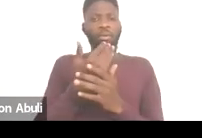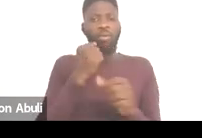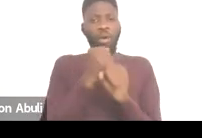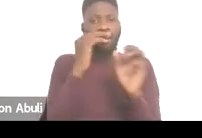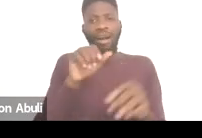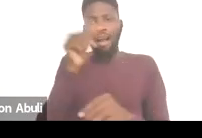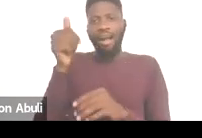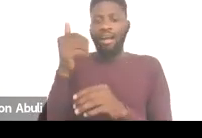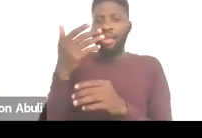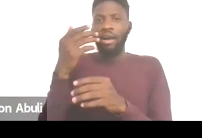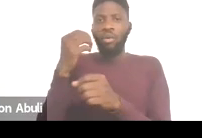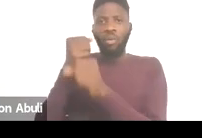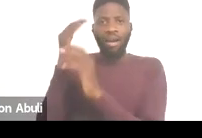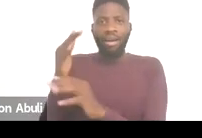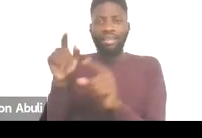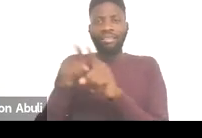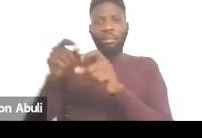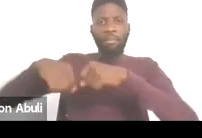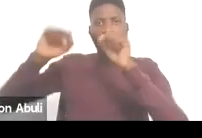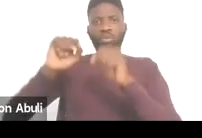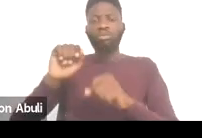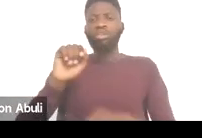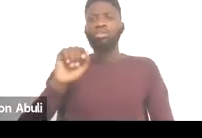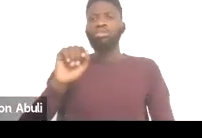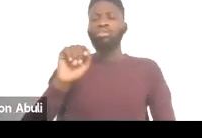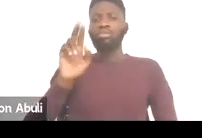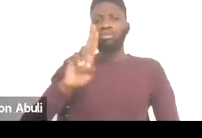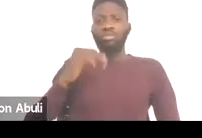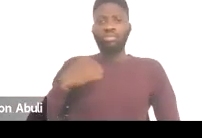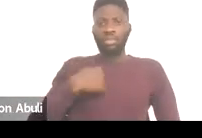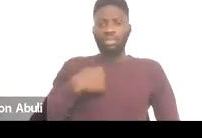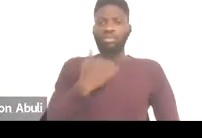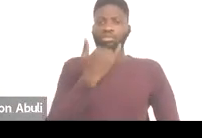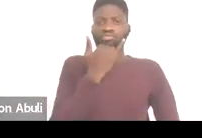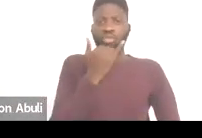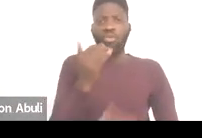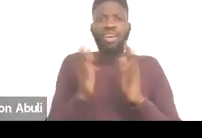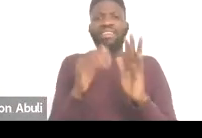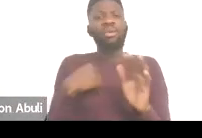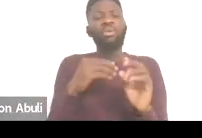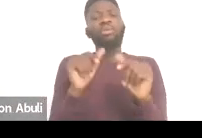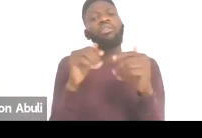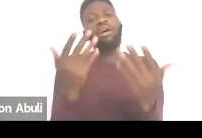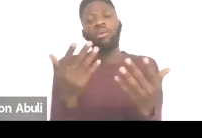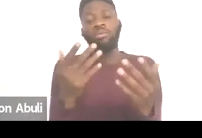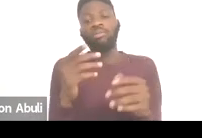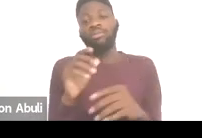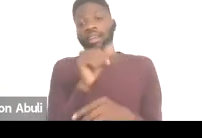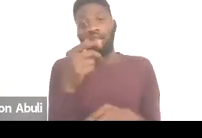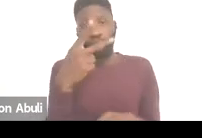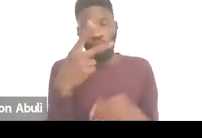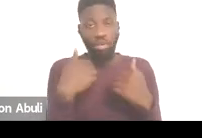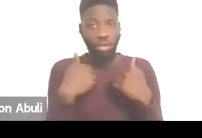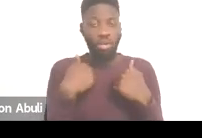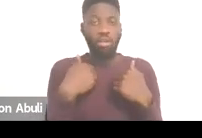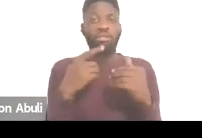the employer misuses you? That's one. Maybe I can read you other two so that you